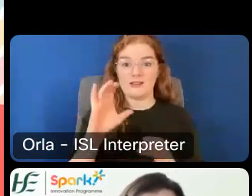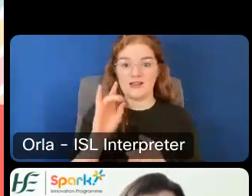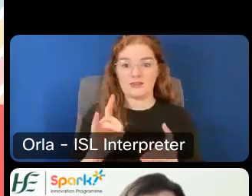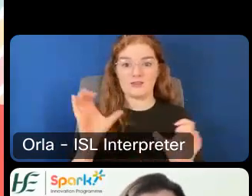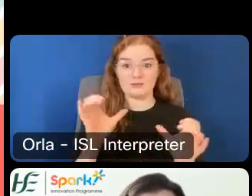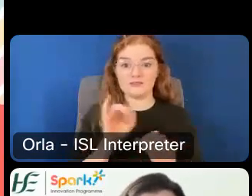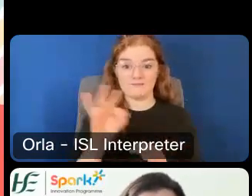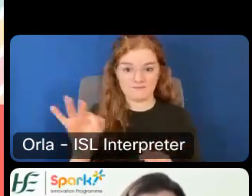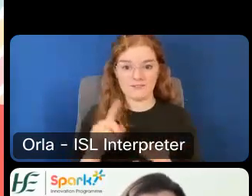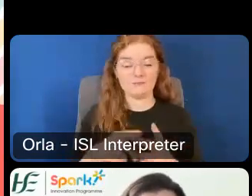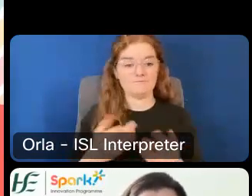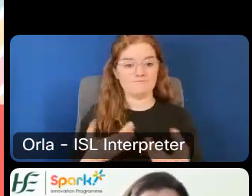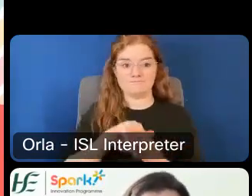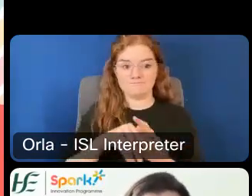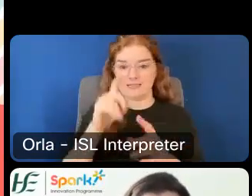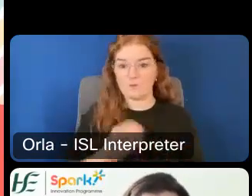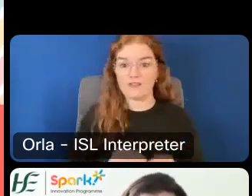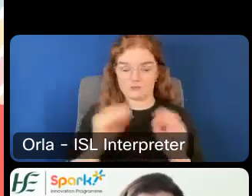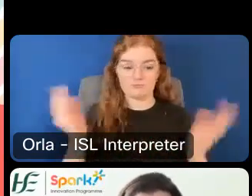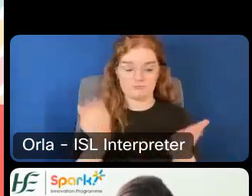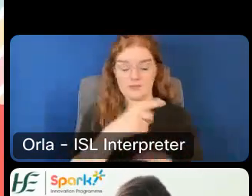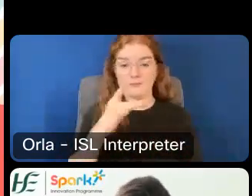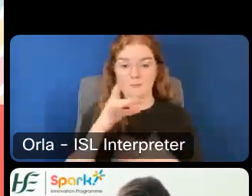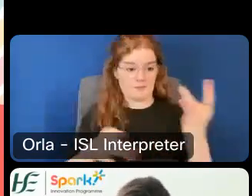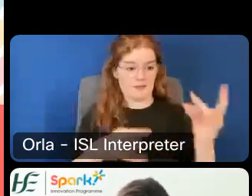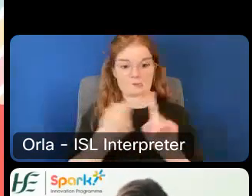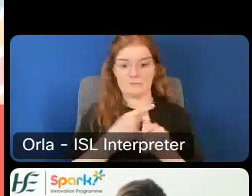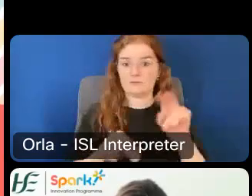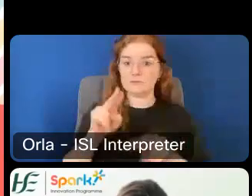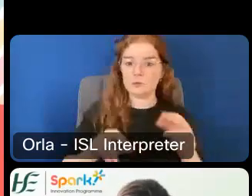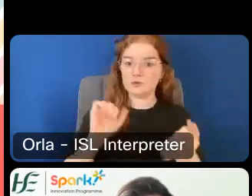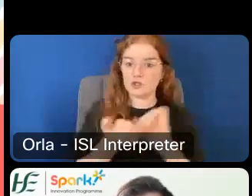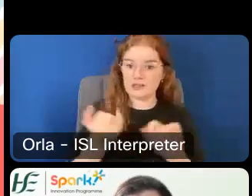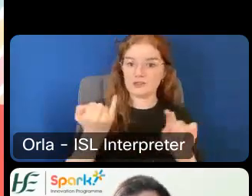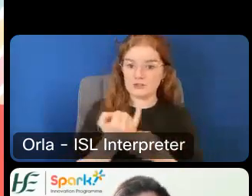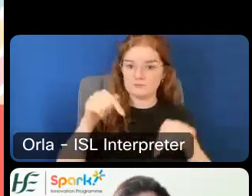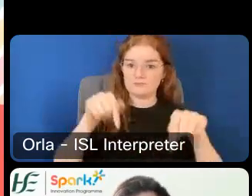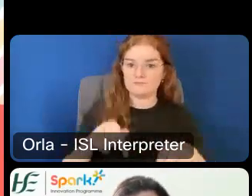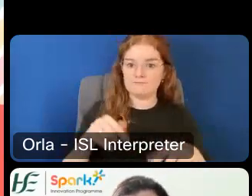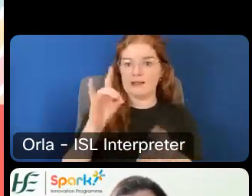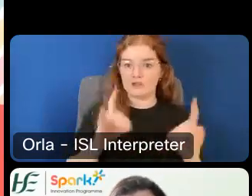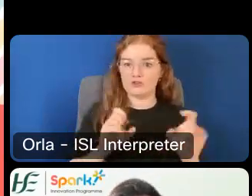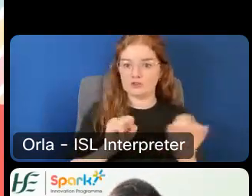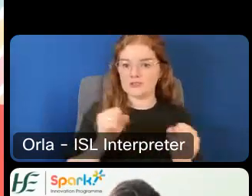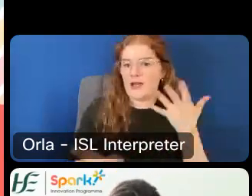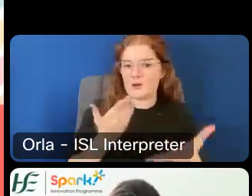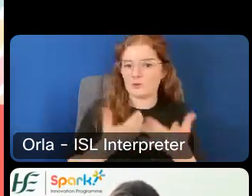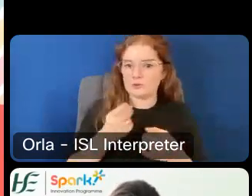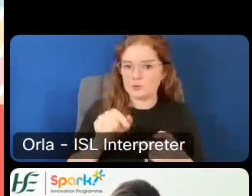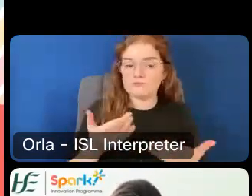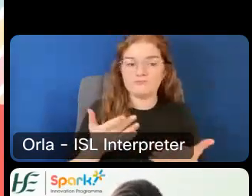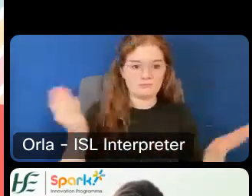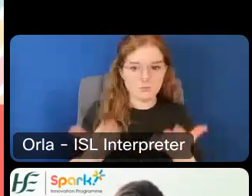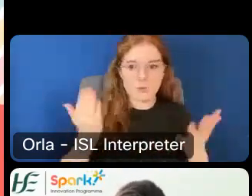engage in innovation and empower them to make positive new changes within the health service. And we do this really through promoting,